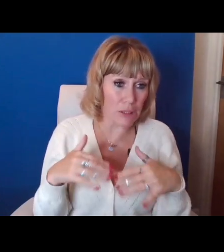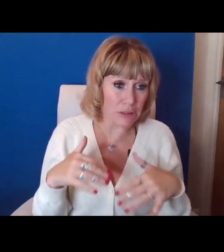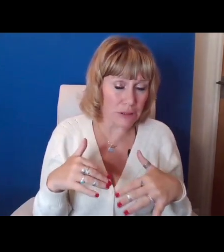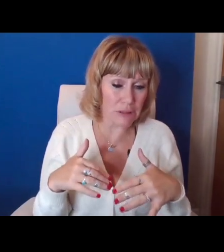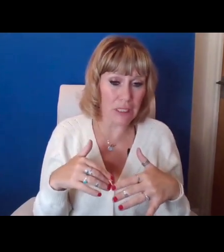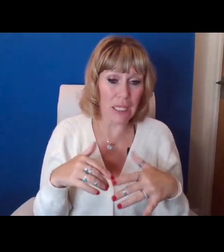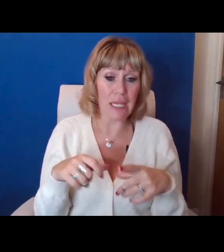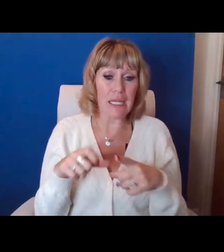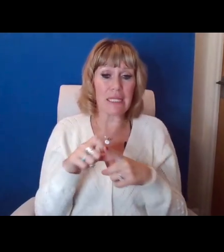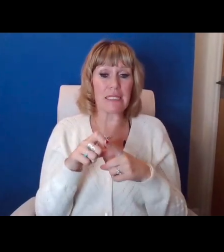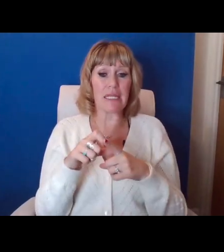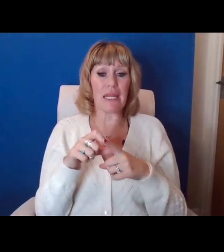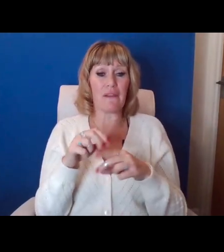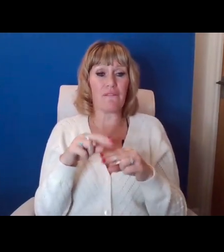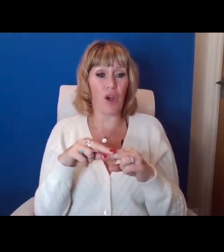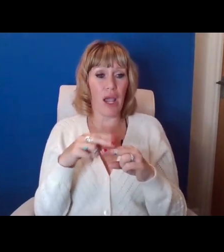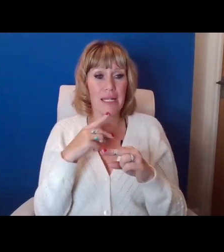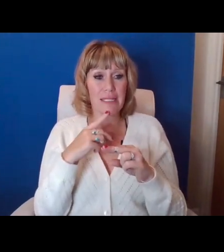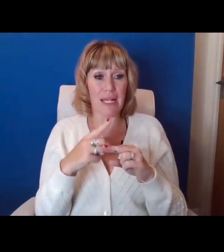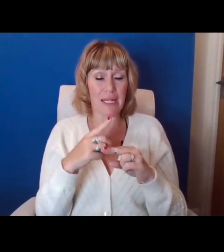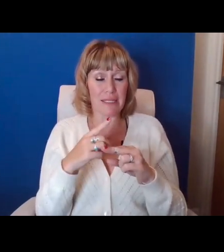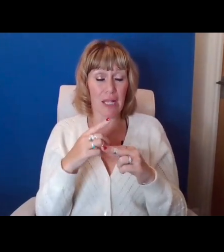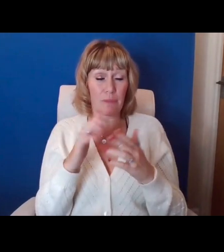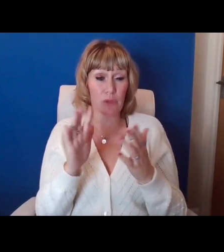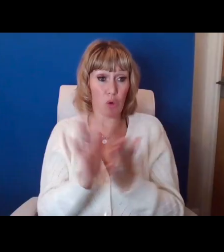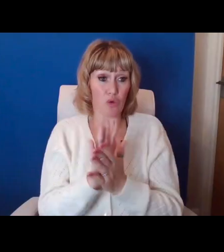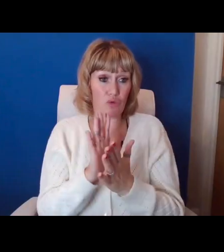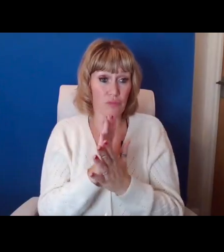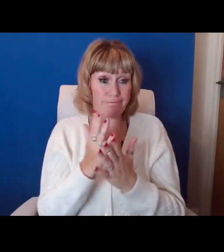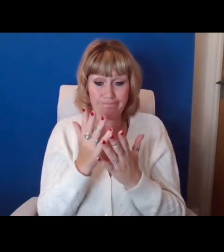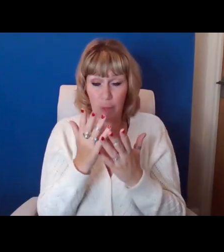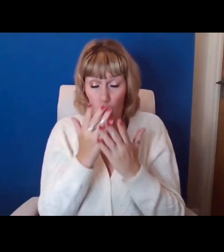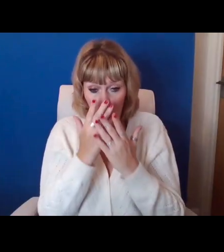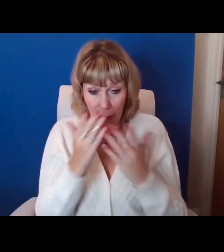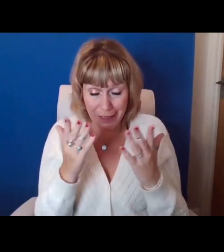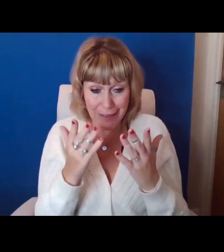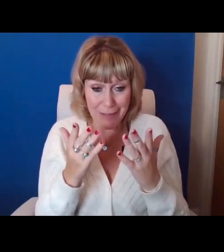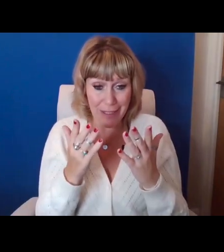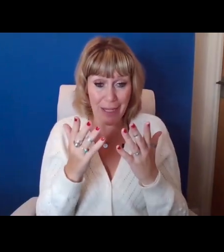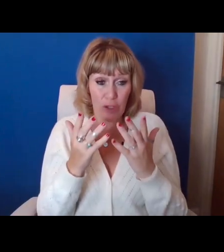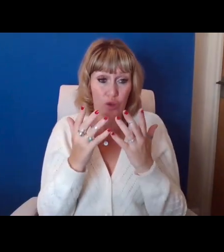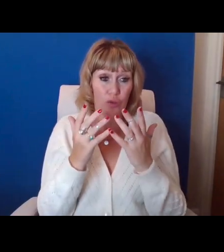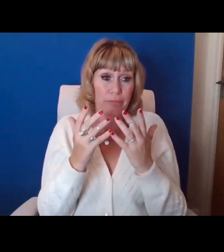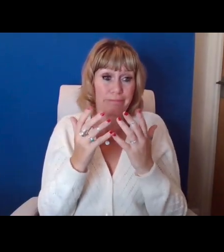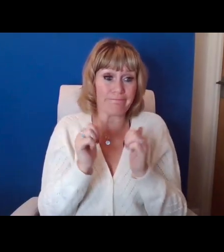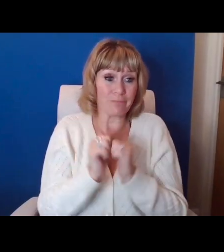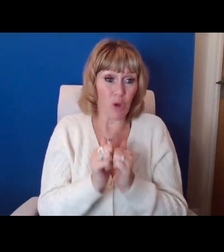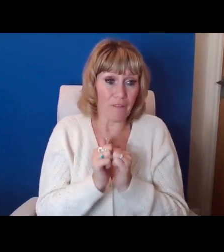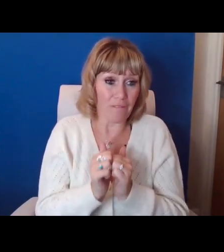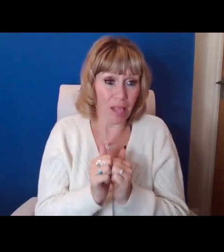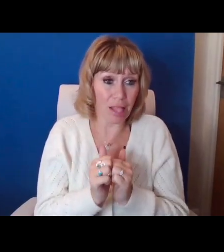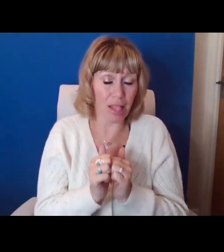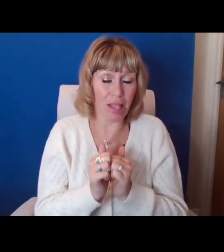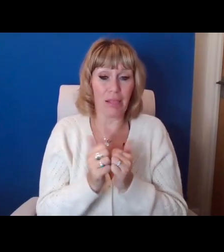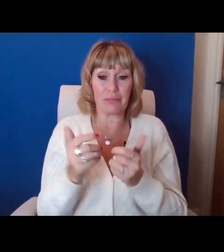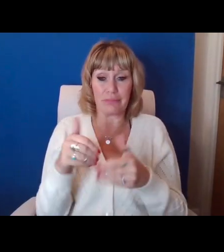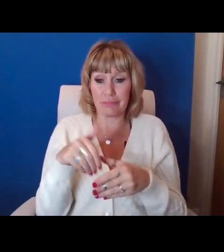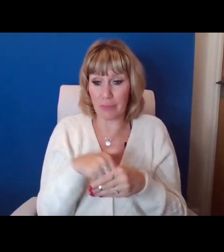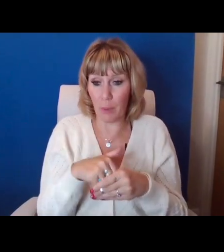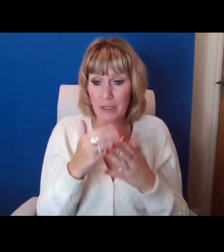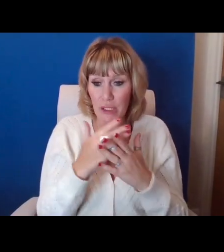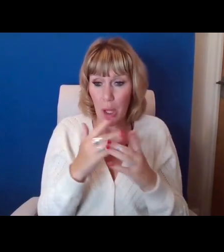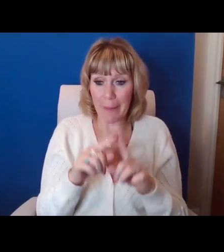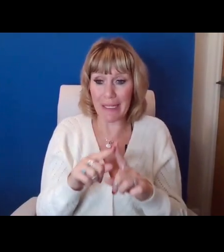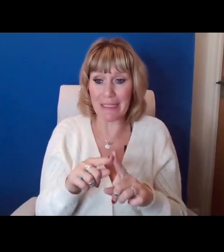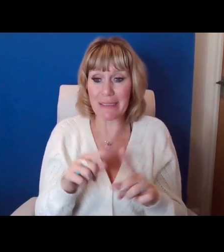so grateful and very honoured to be part of this celebration featuring so many incredible disabled artists. And Diane